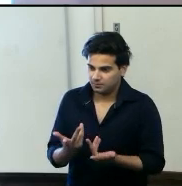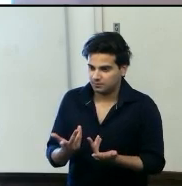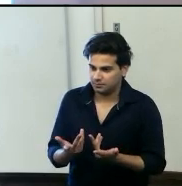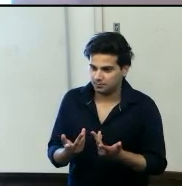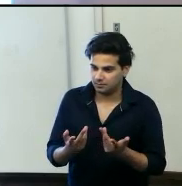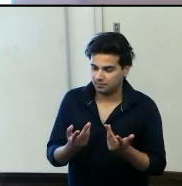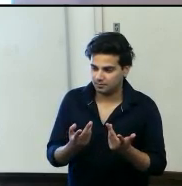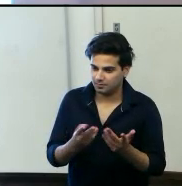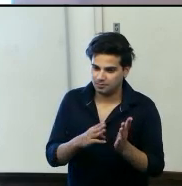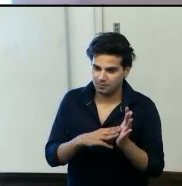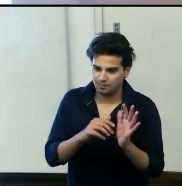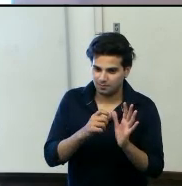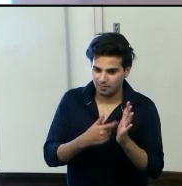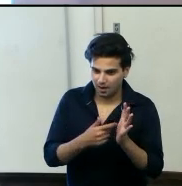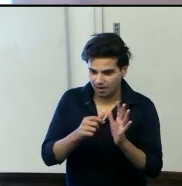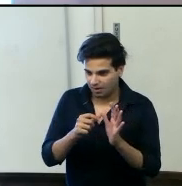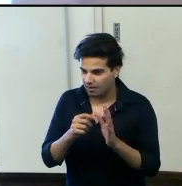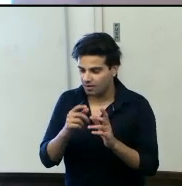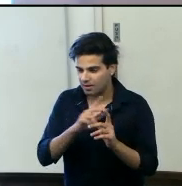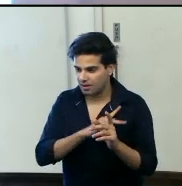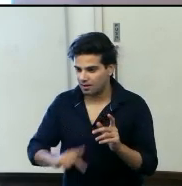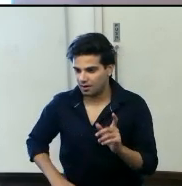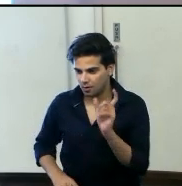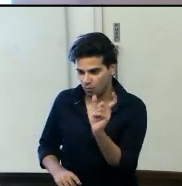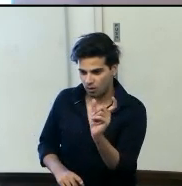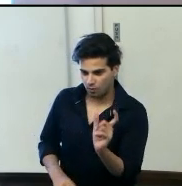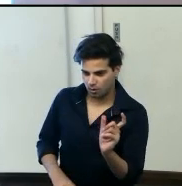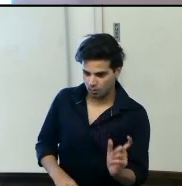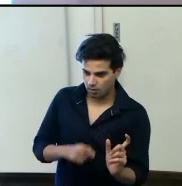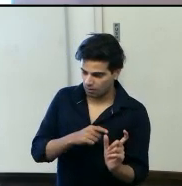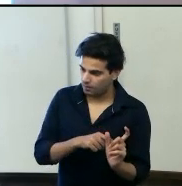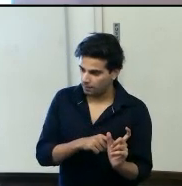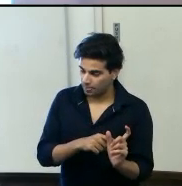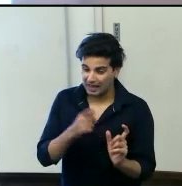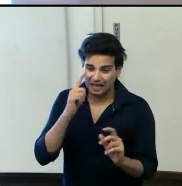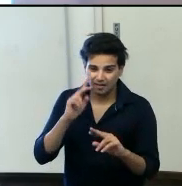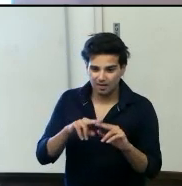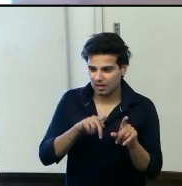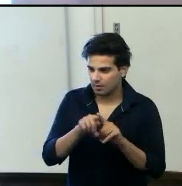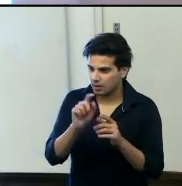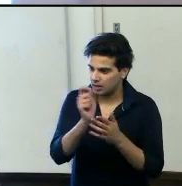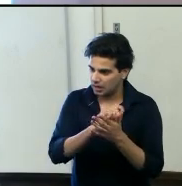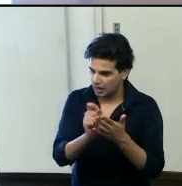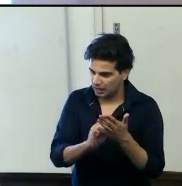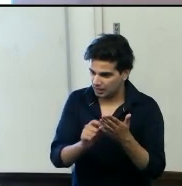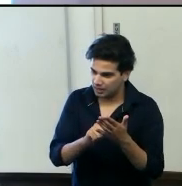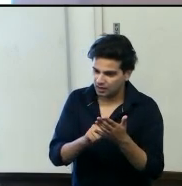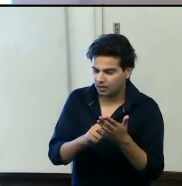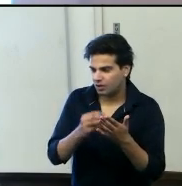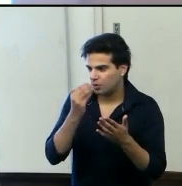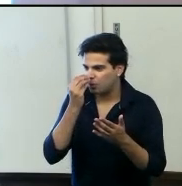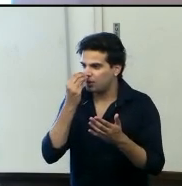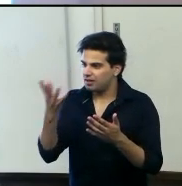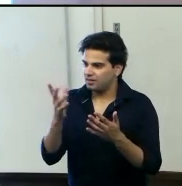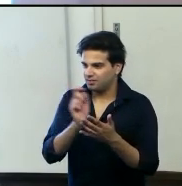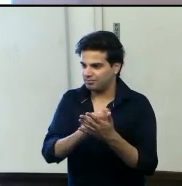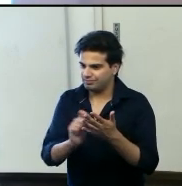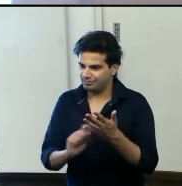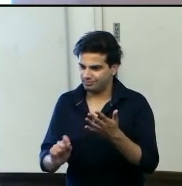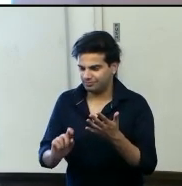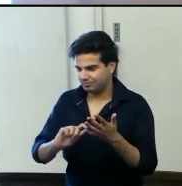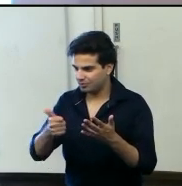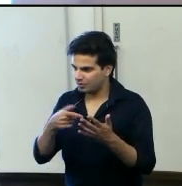Mara antand, Vriksha. If you are writing, then it's very easy to make Kalpa Vriksha. In